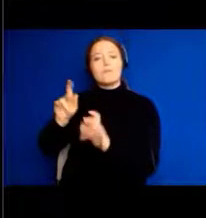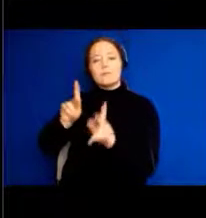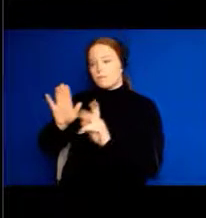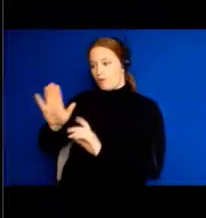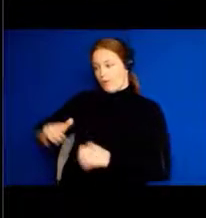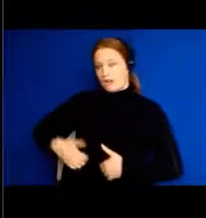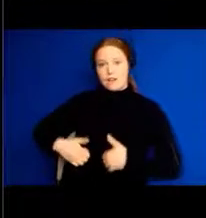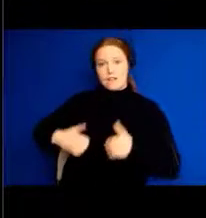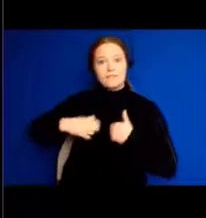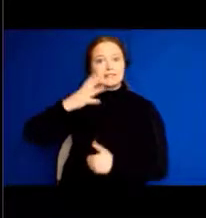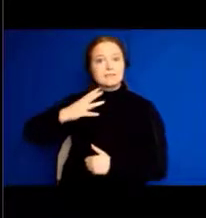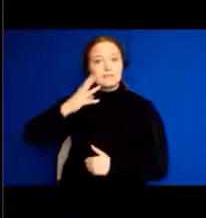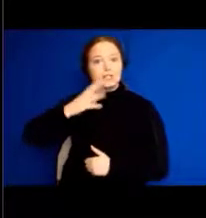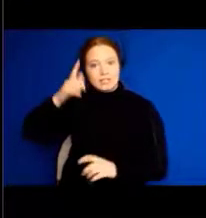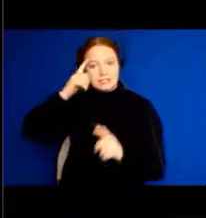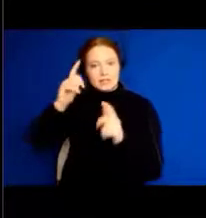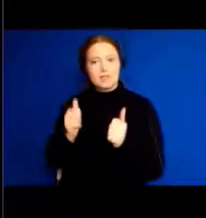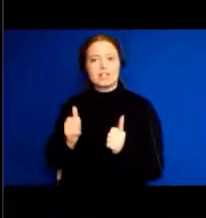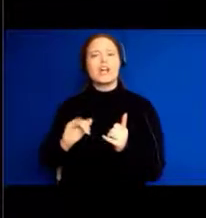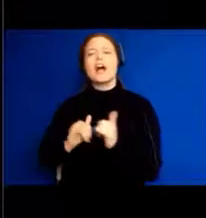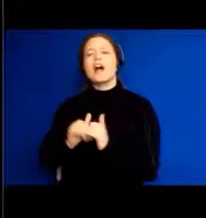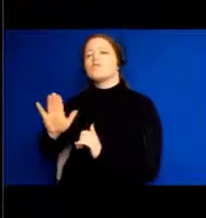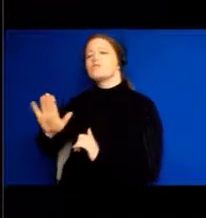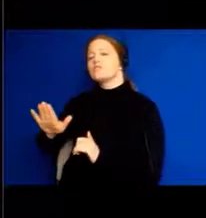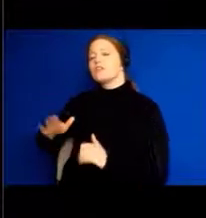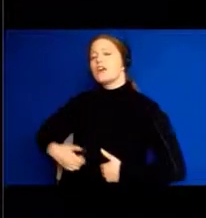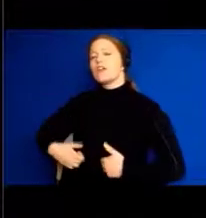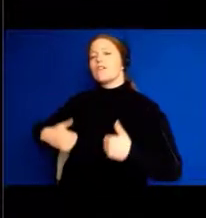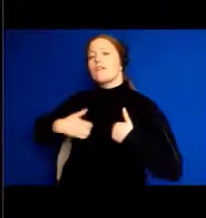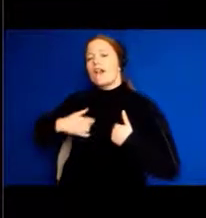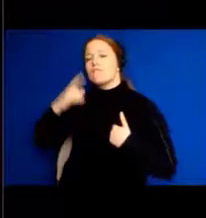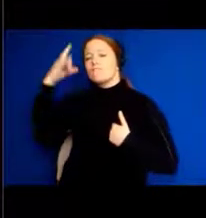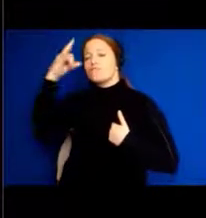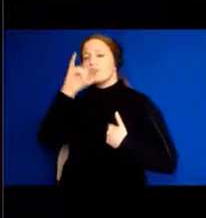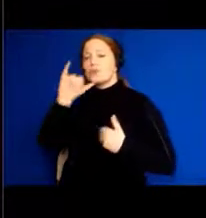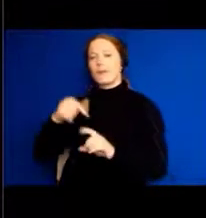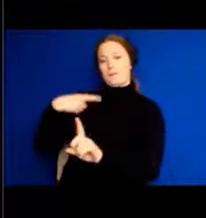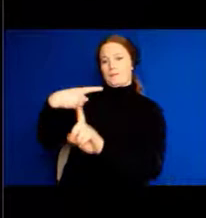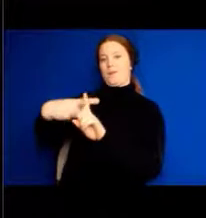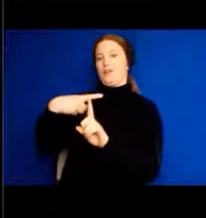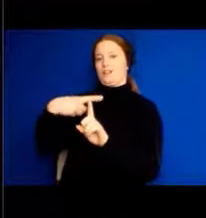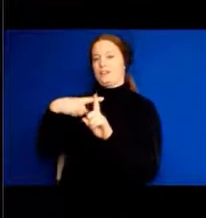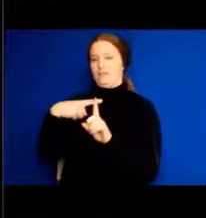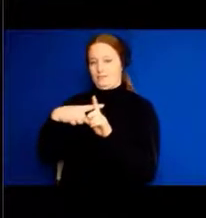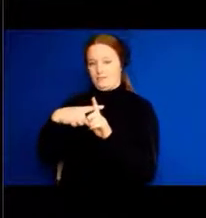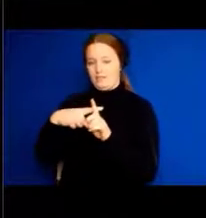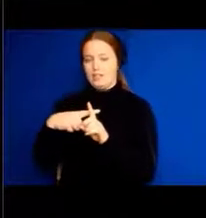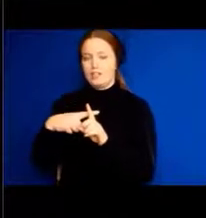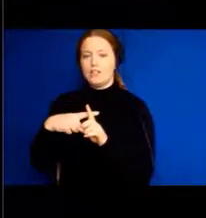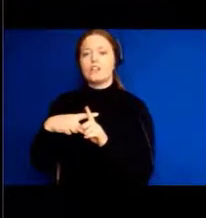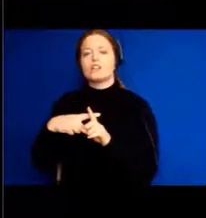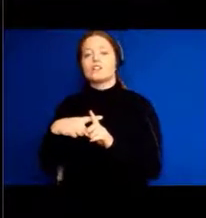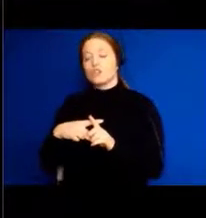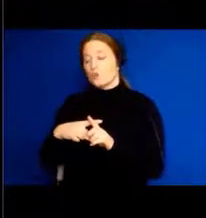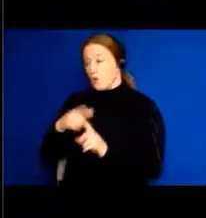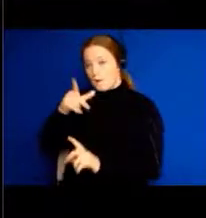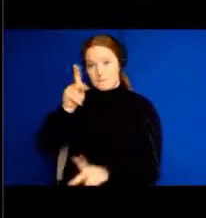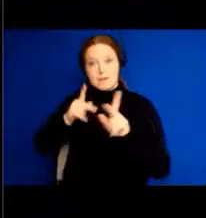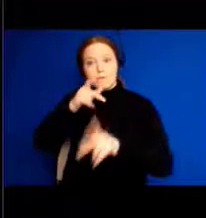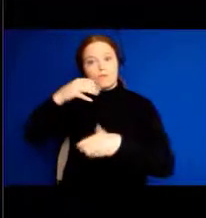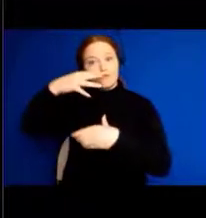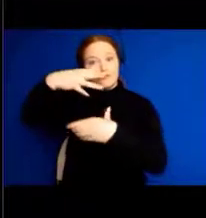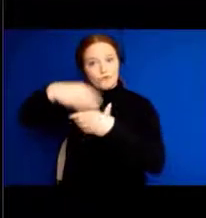in particular, what in the art making workshops did people want others to know about this? Because